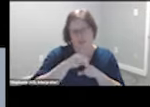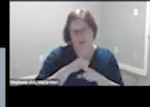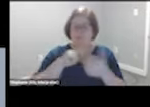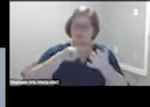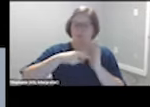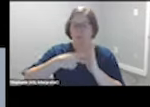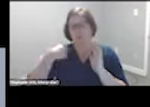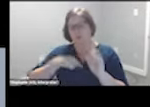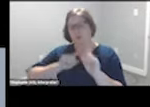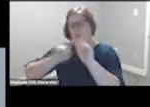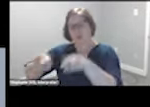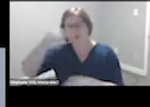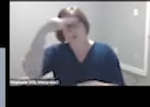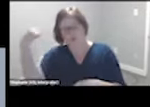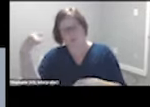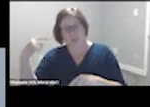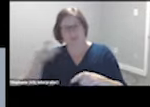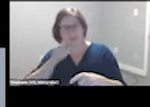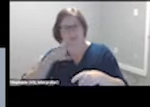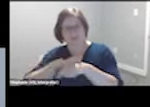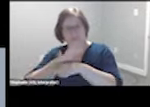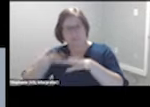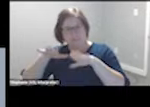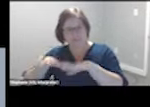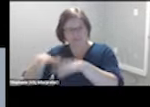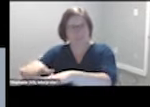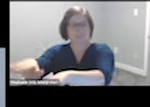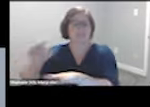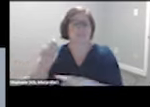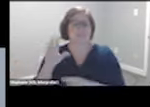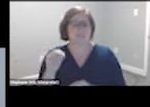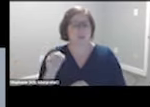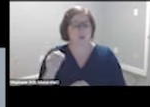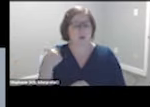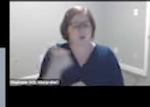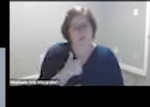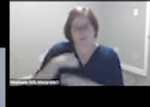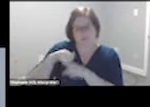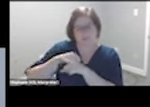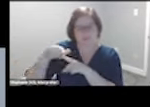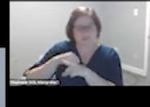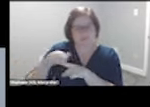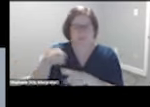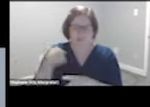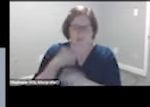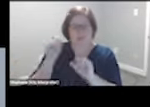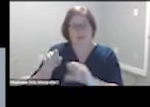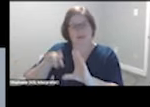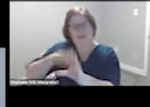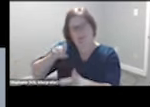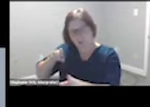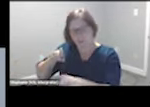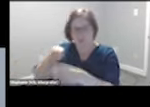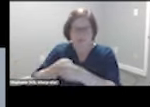our capsule is kind of almost like a real situation, just throw away in the sea. And then we should get out of the capsule, wear the